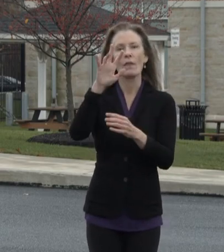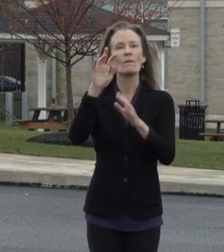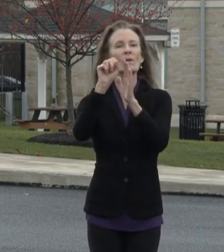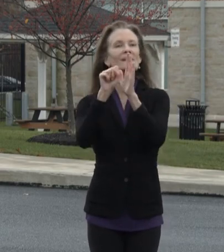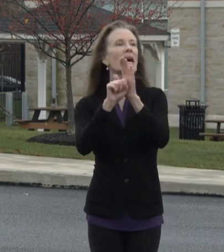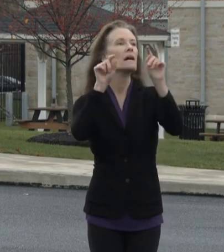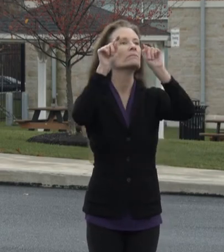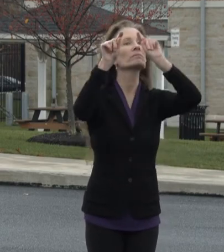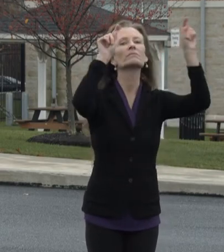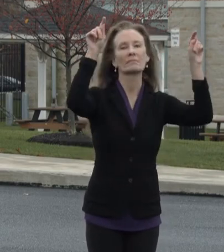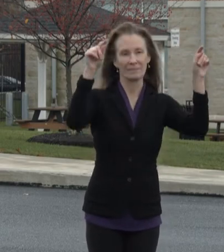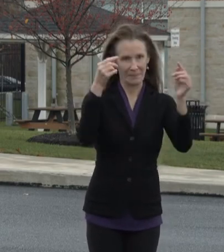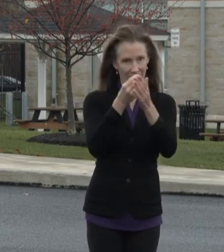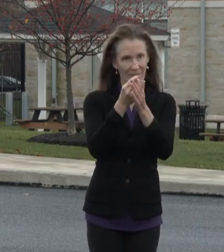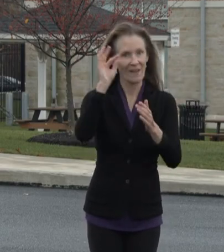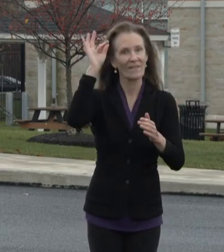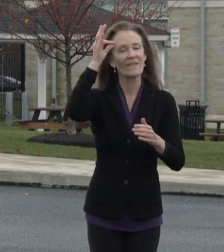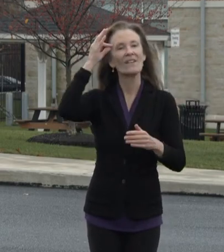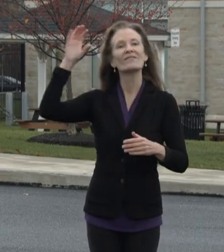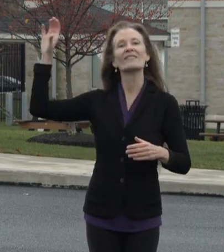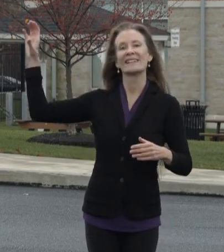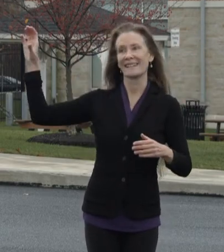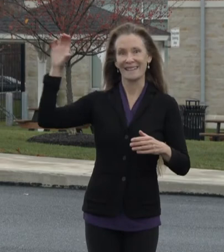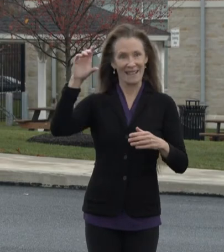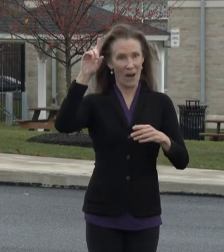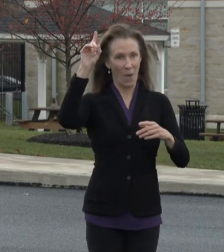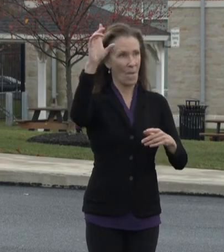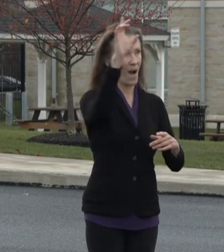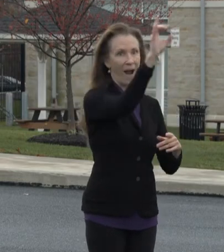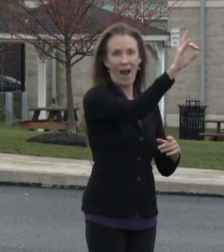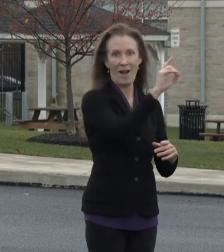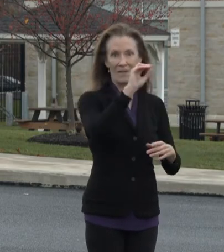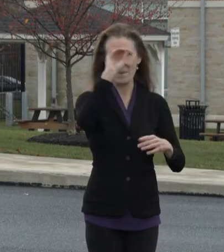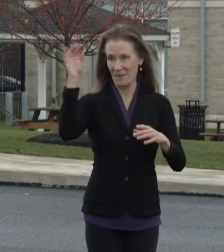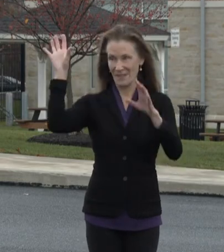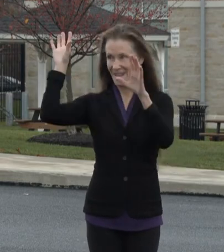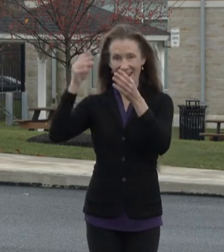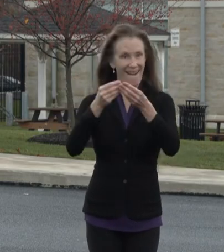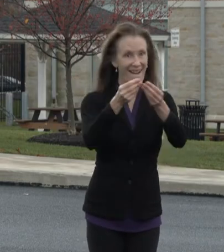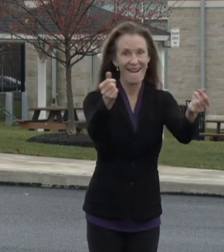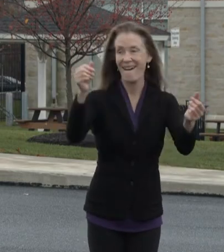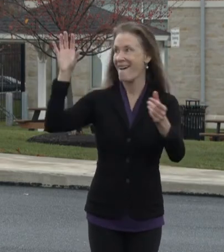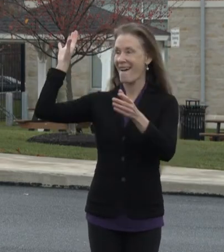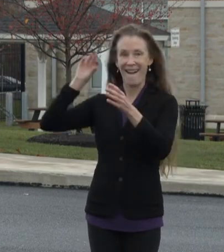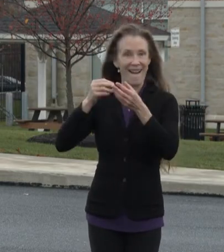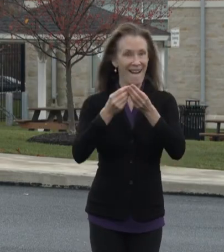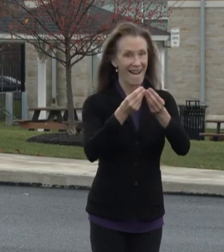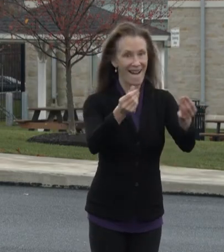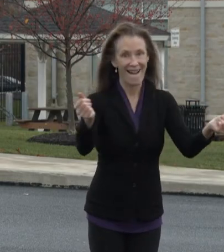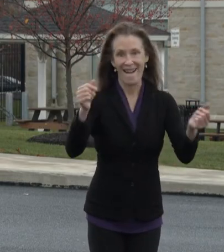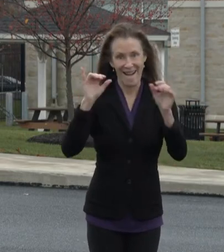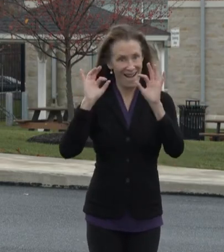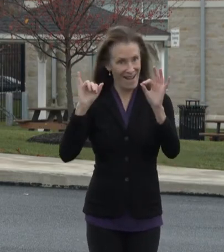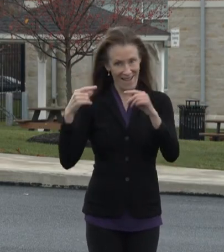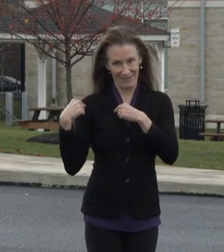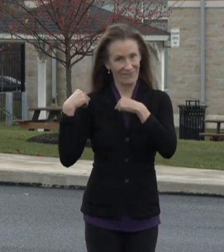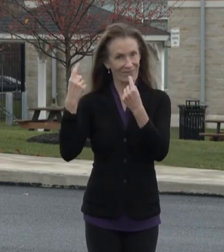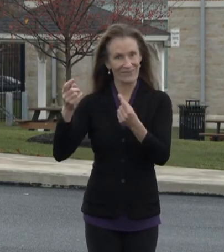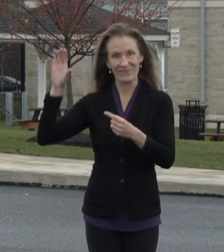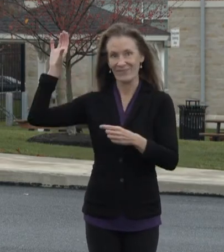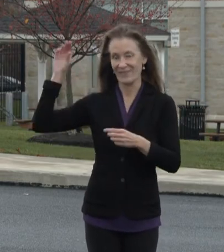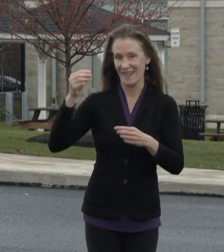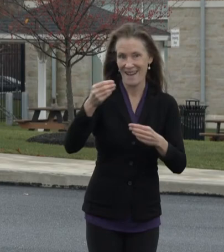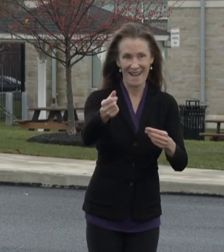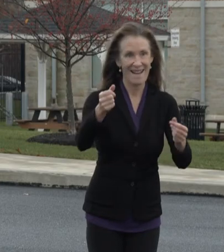for 100% federal share. So the costs were going to be picked up 100% by the federal government. And the remaining